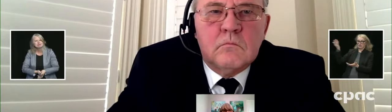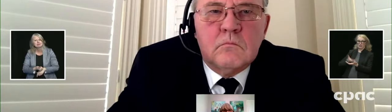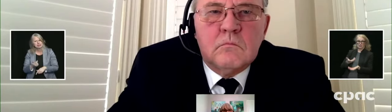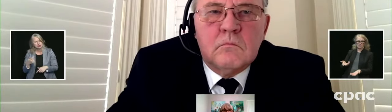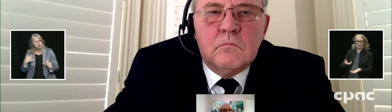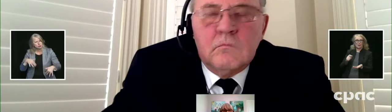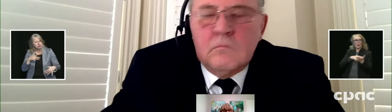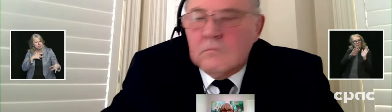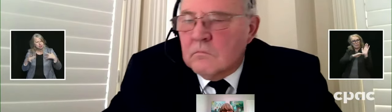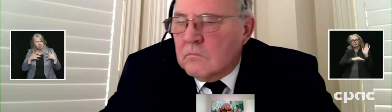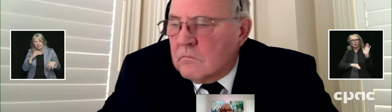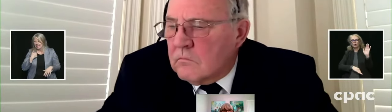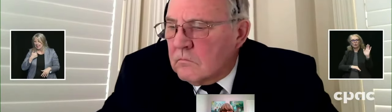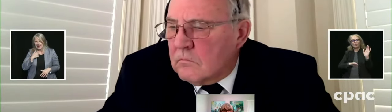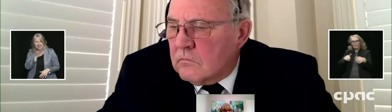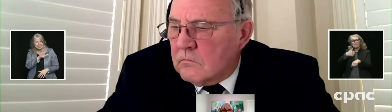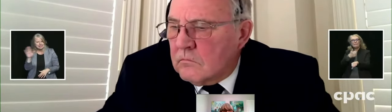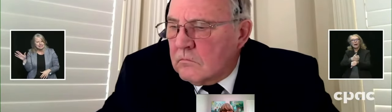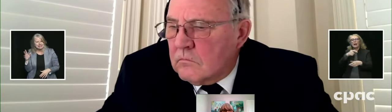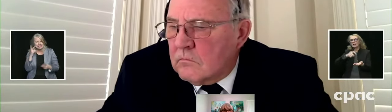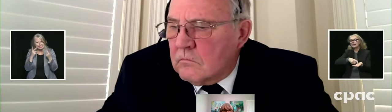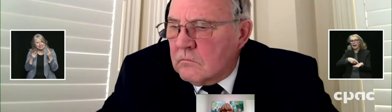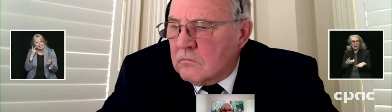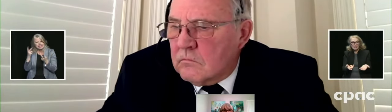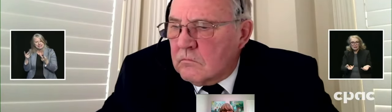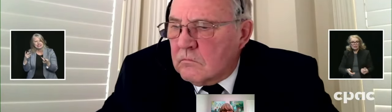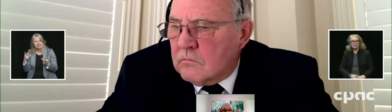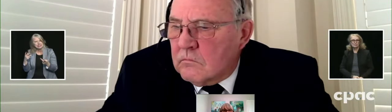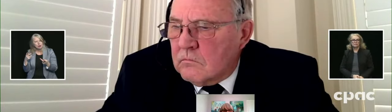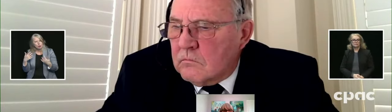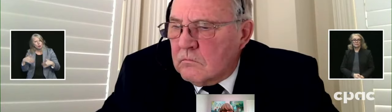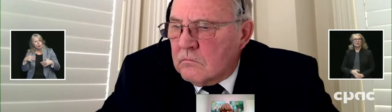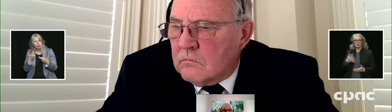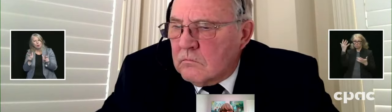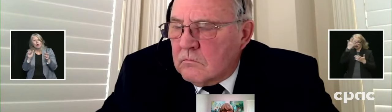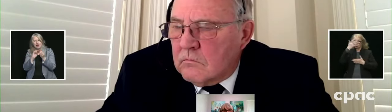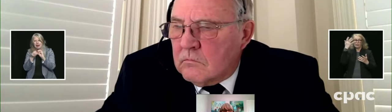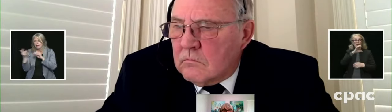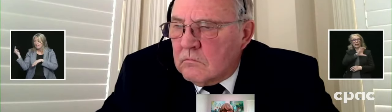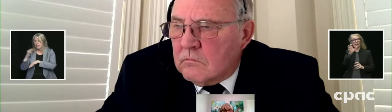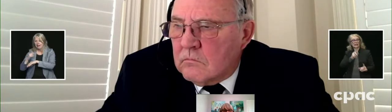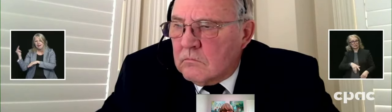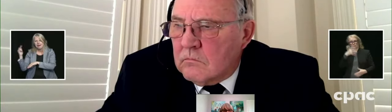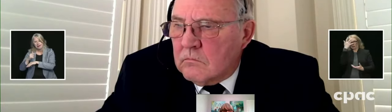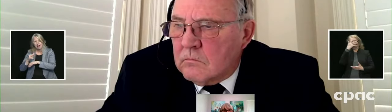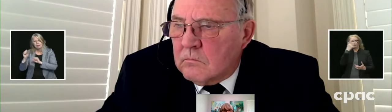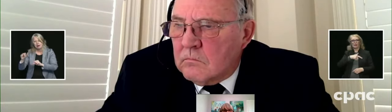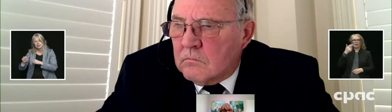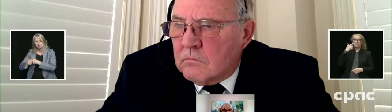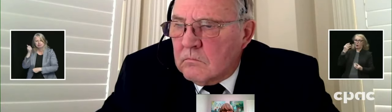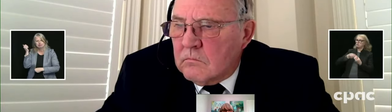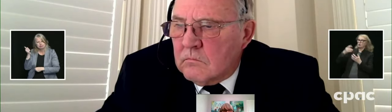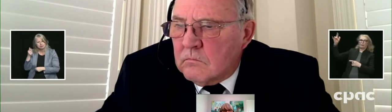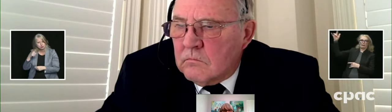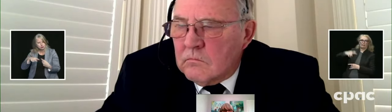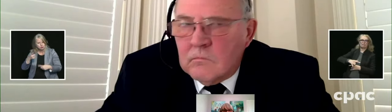that to Canadians when they see that there are still these a large number of flights that are coming in and posing a risk?